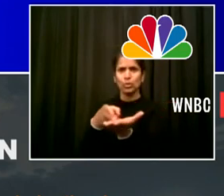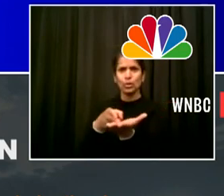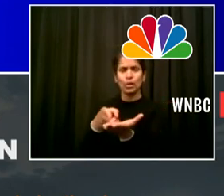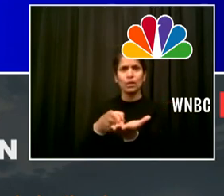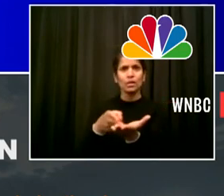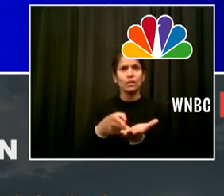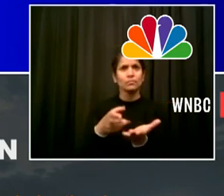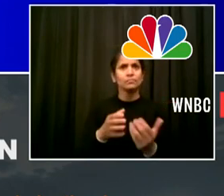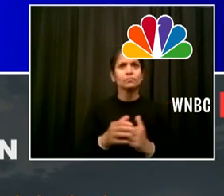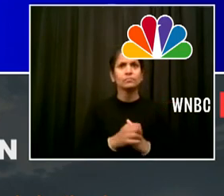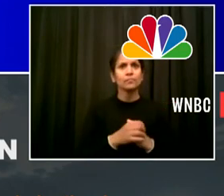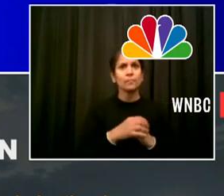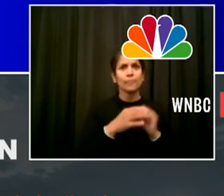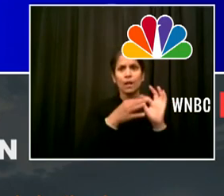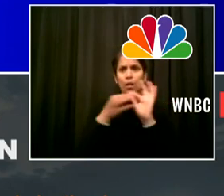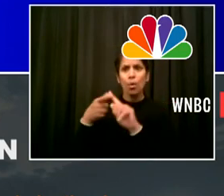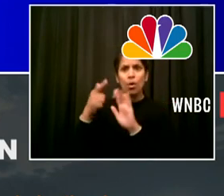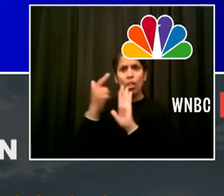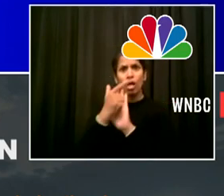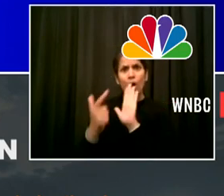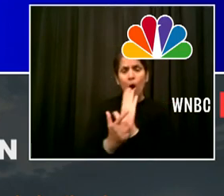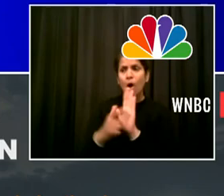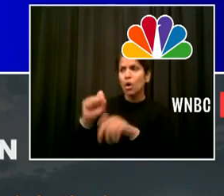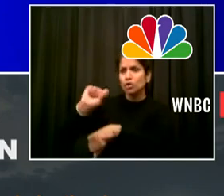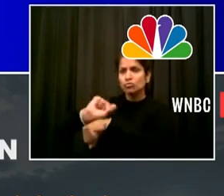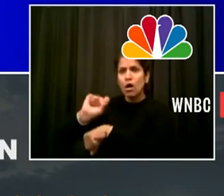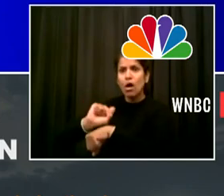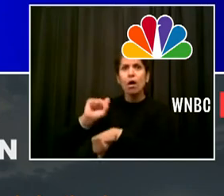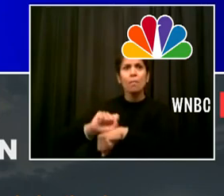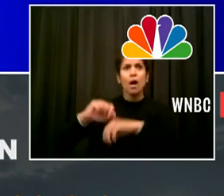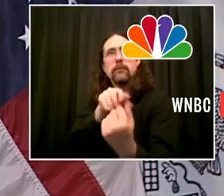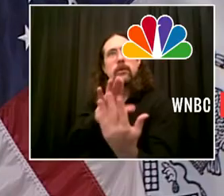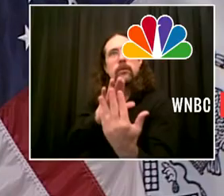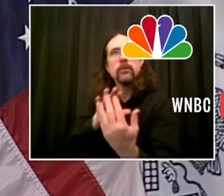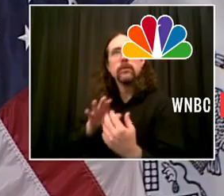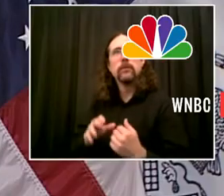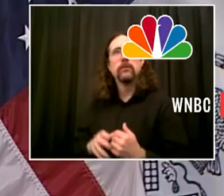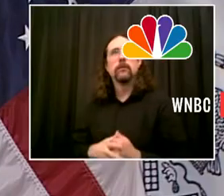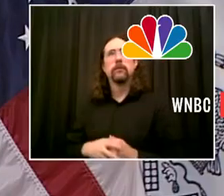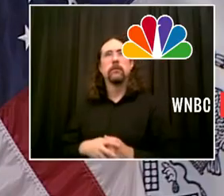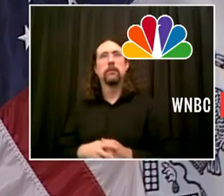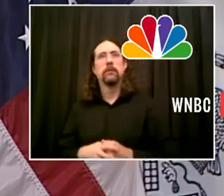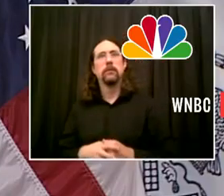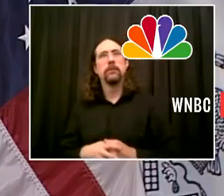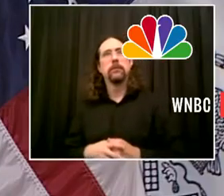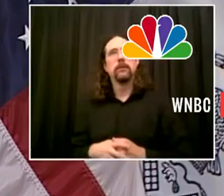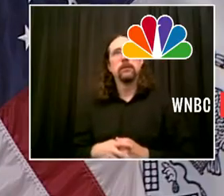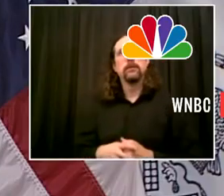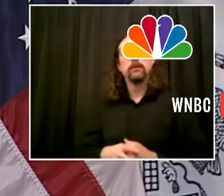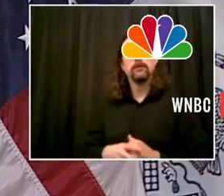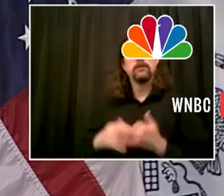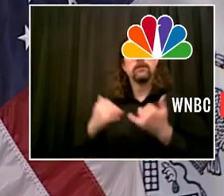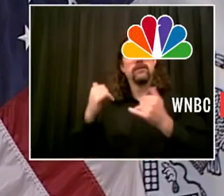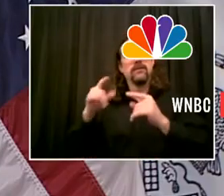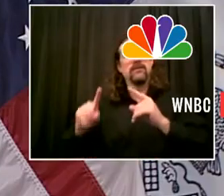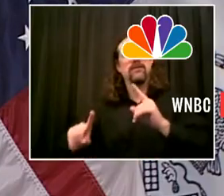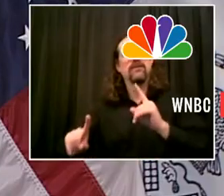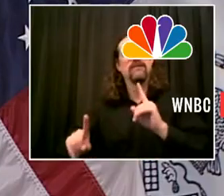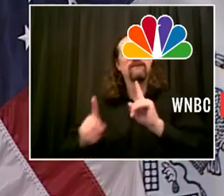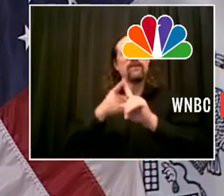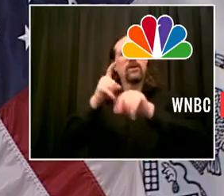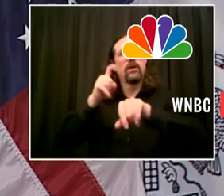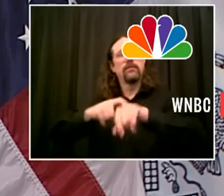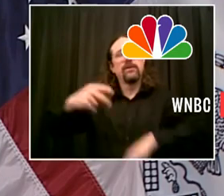color means to live a parallel existence with white New Yorkers. We are saying officially we want the truth to come out in the